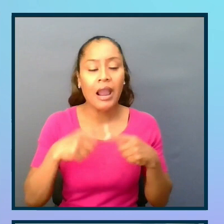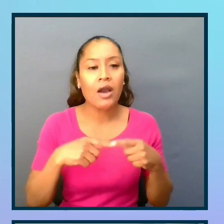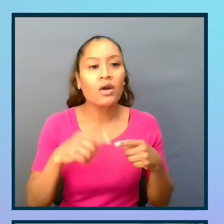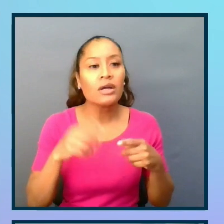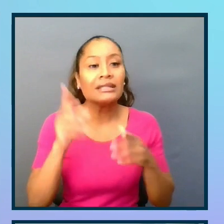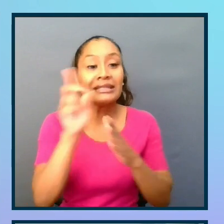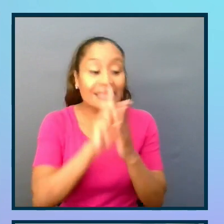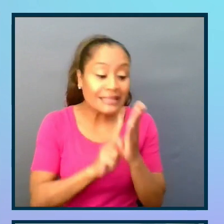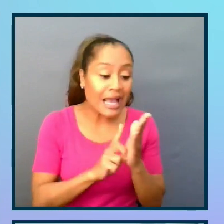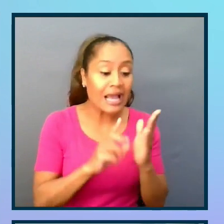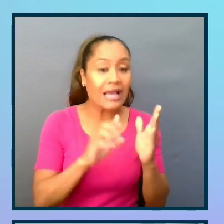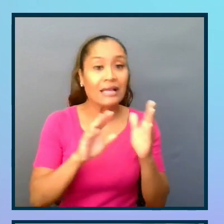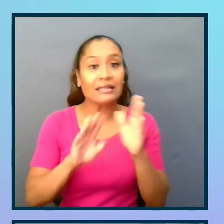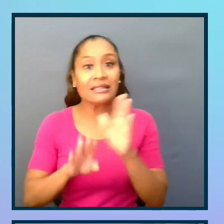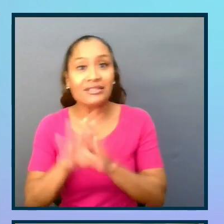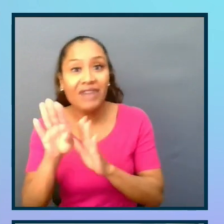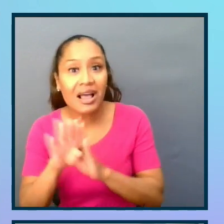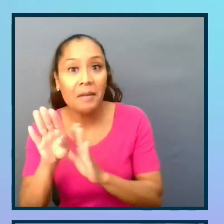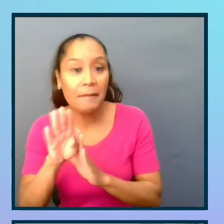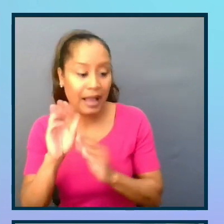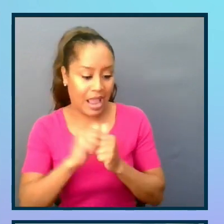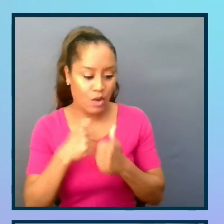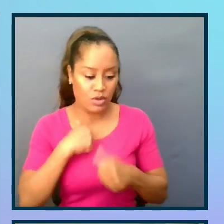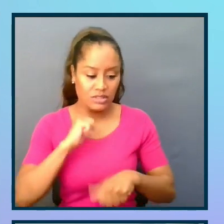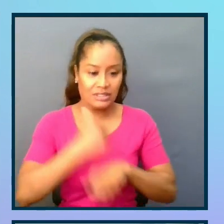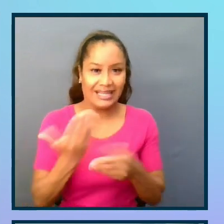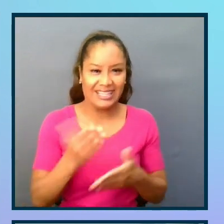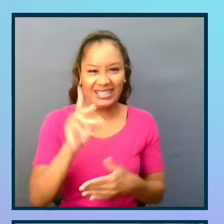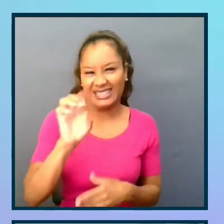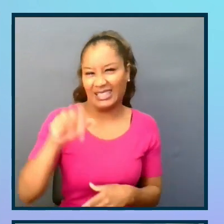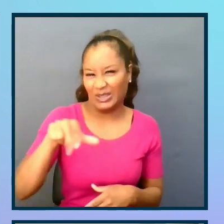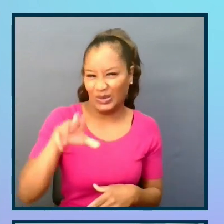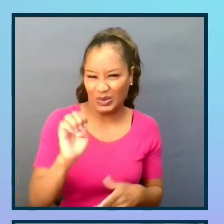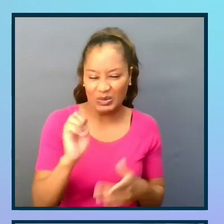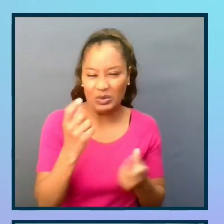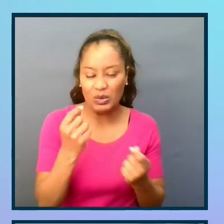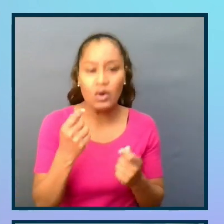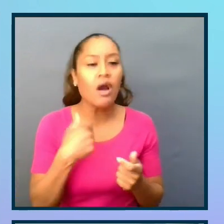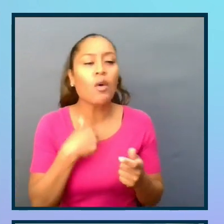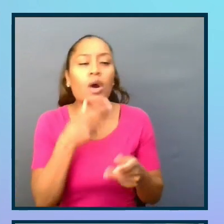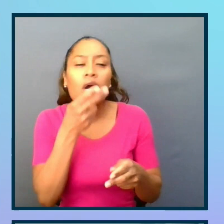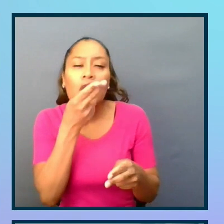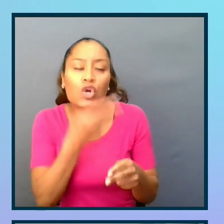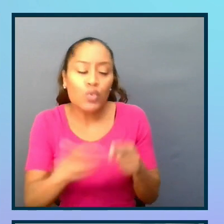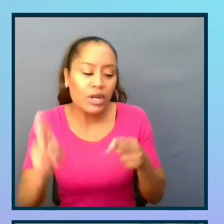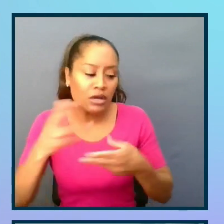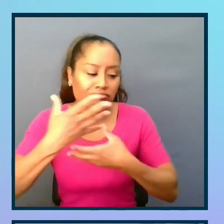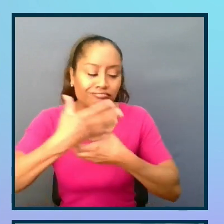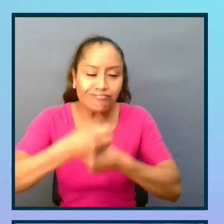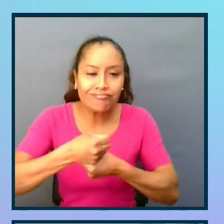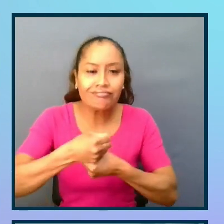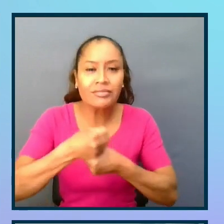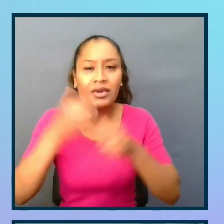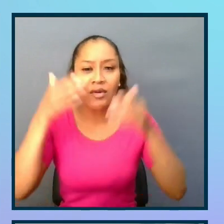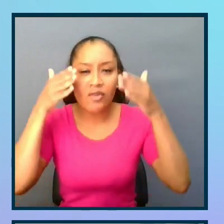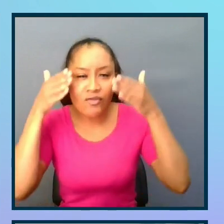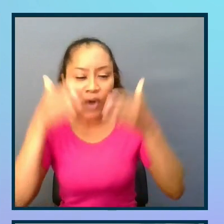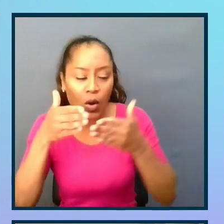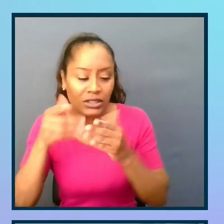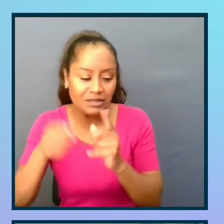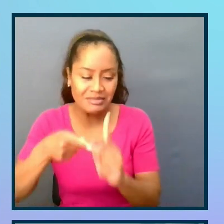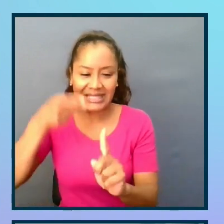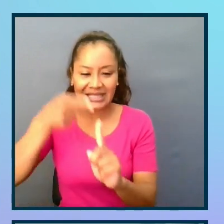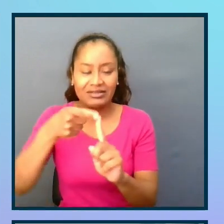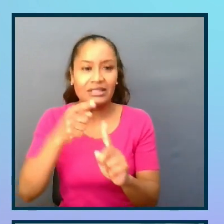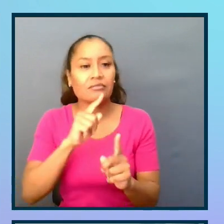and development process that we use here at Deque. We're going to go into kind of a quick overview of it and focus specifically on a